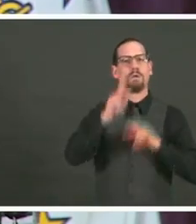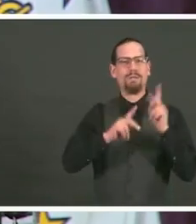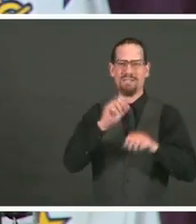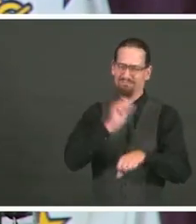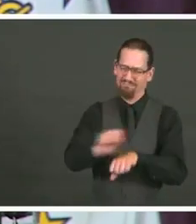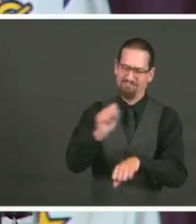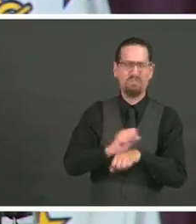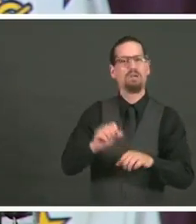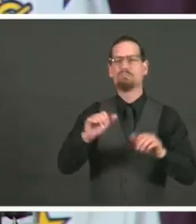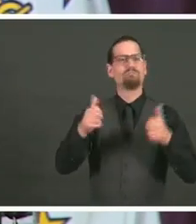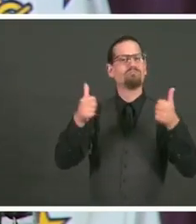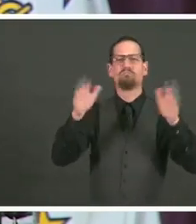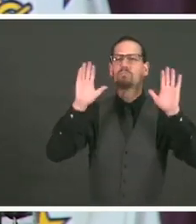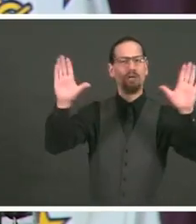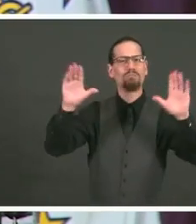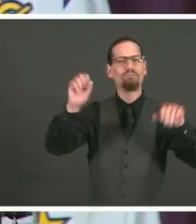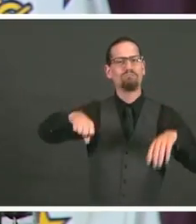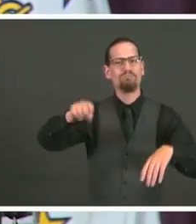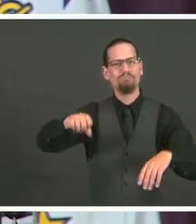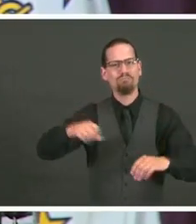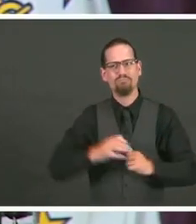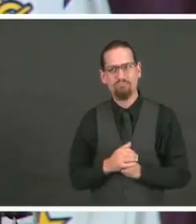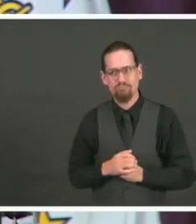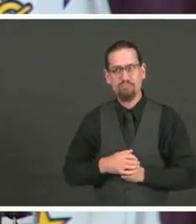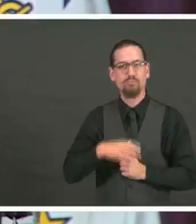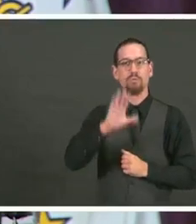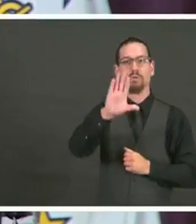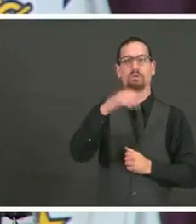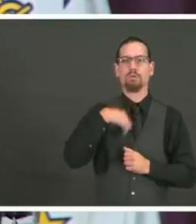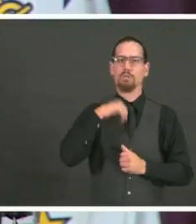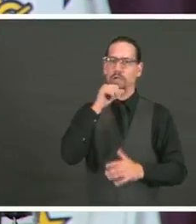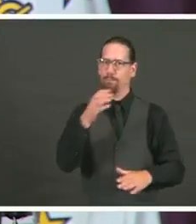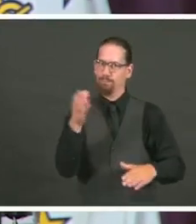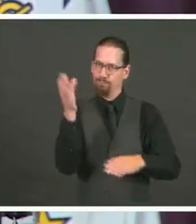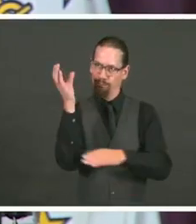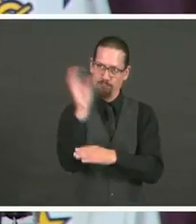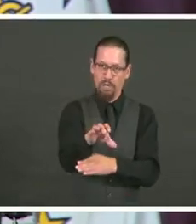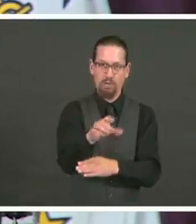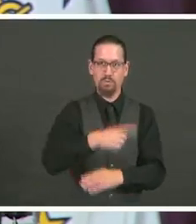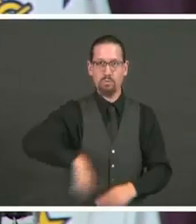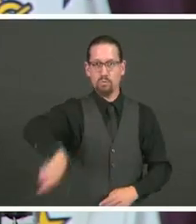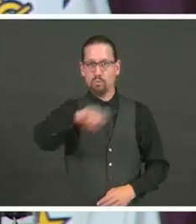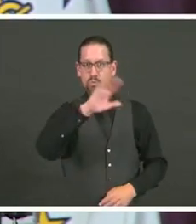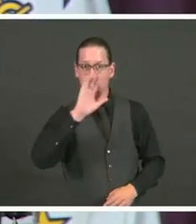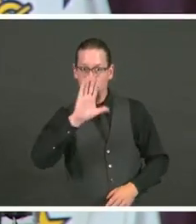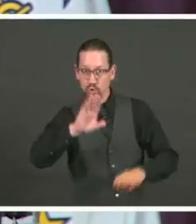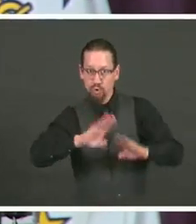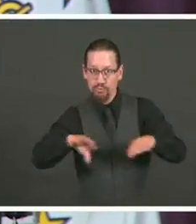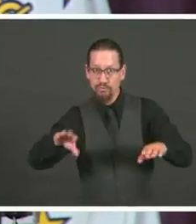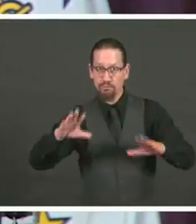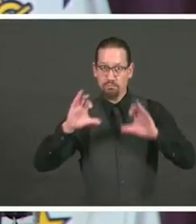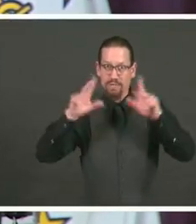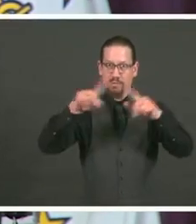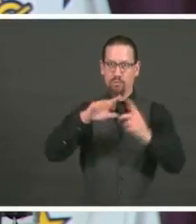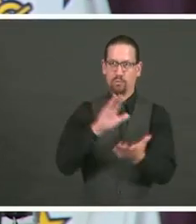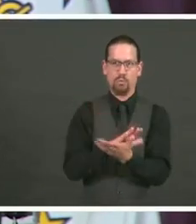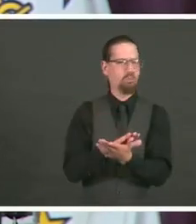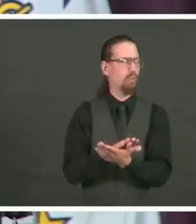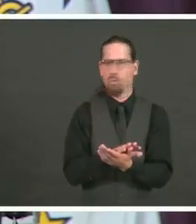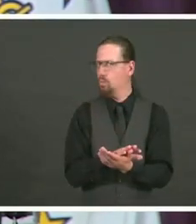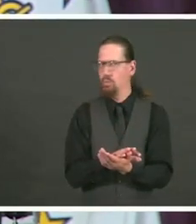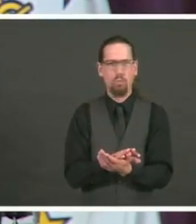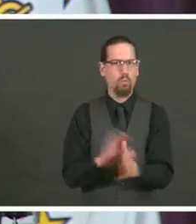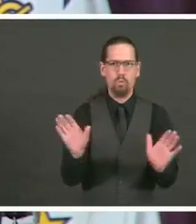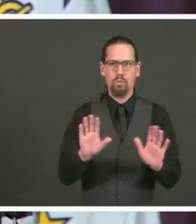I've said, and I'll say it again, we're not going to force any parent to send their child to school. It's parental choice. Our job is to make